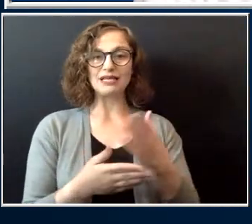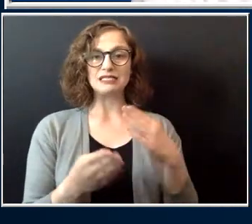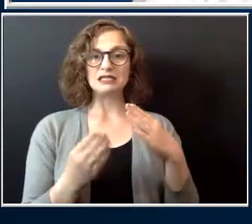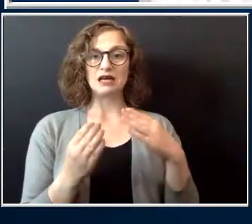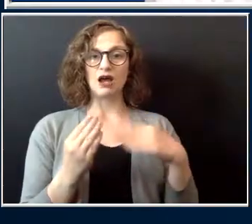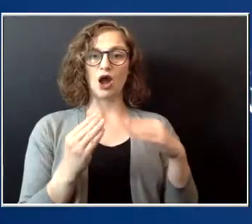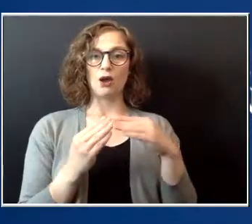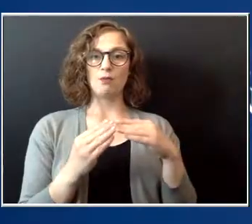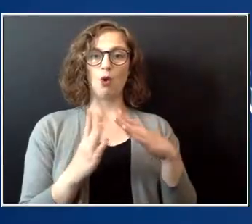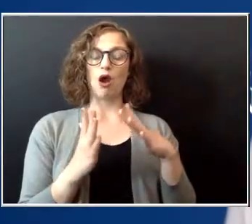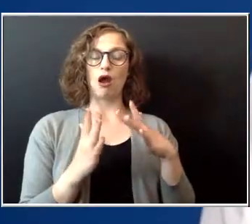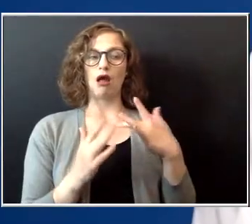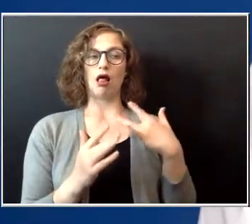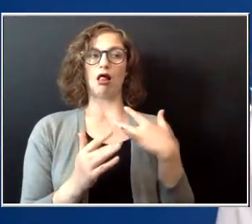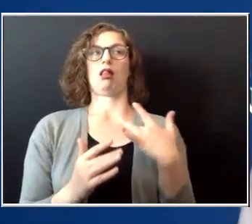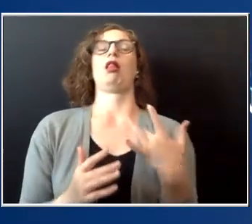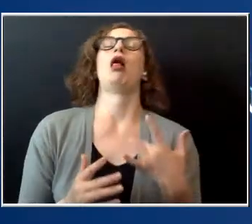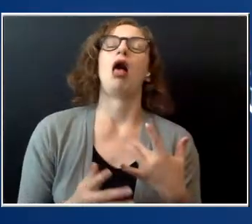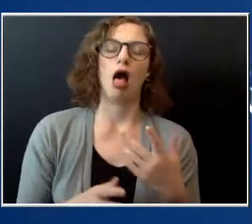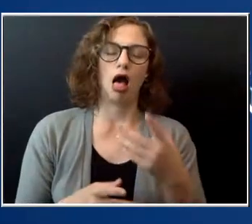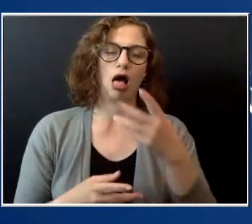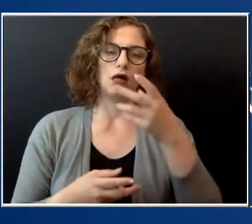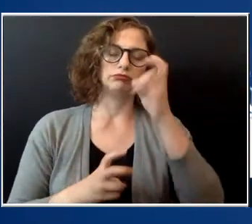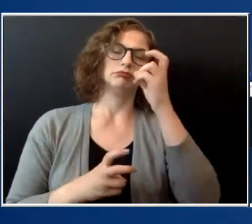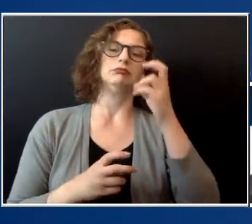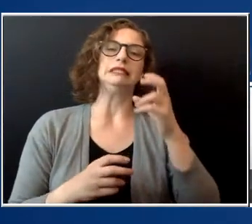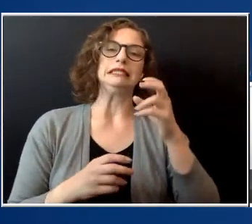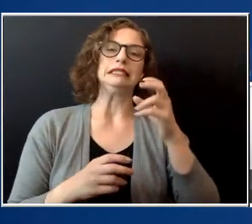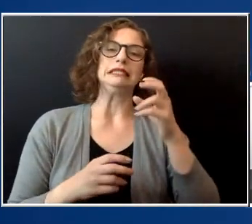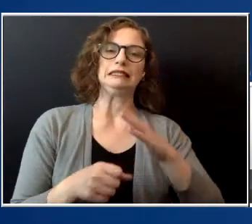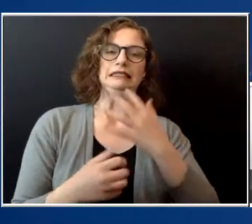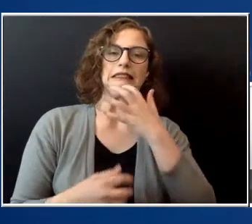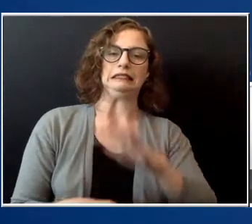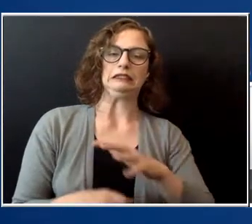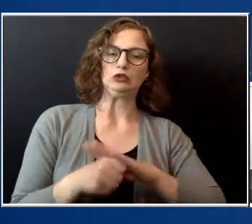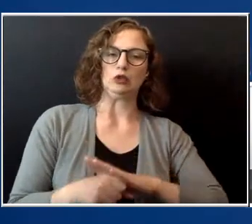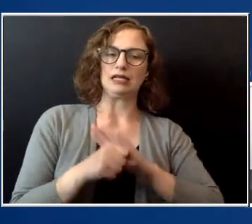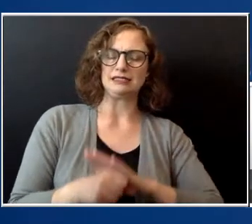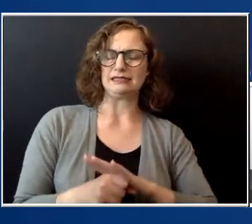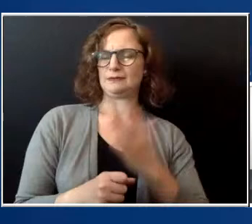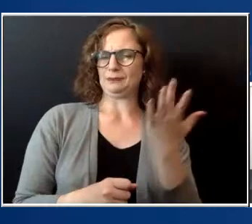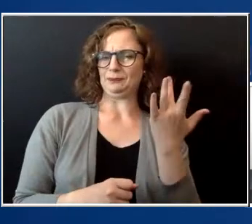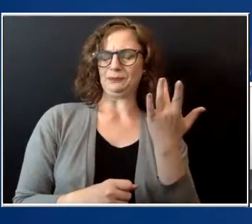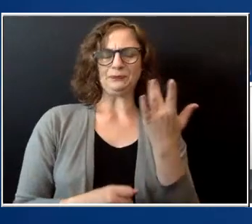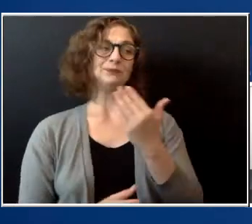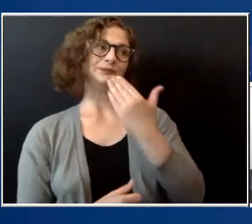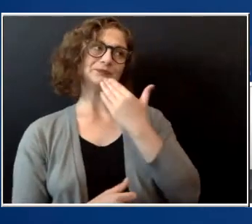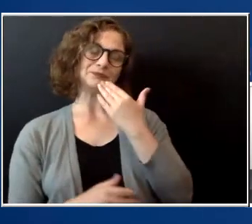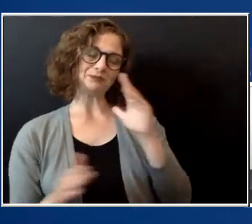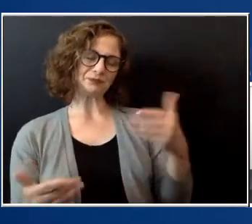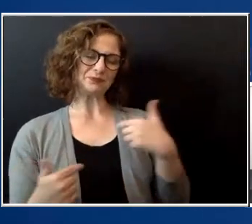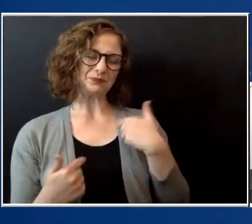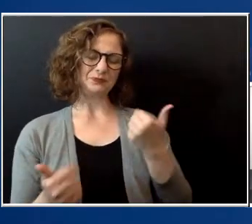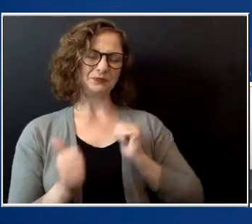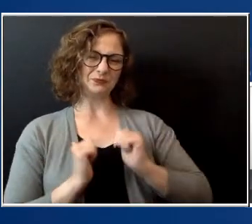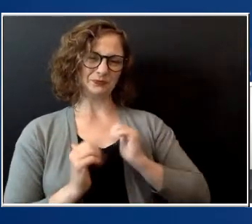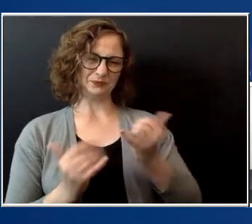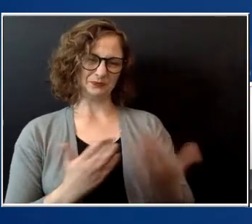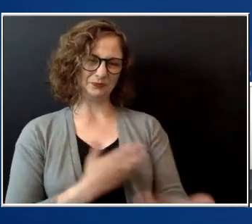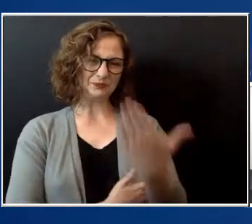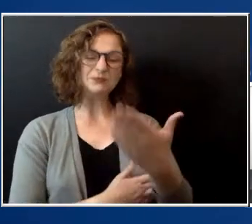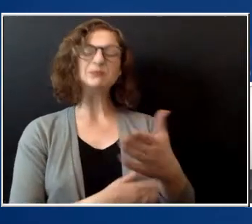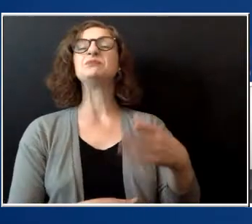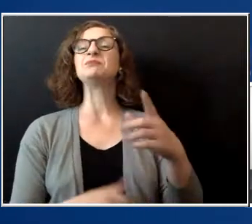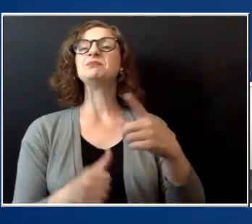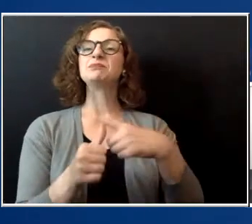is. Dr. Stites, thanks for having me on this morning. So first of all, kids are different than adults. They generate more heat than